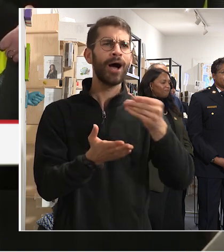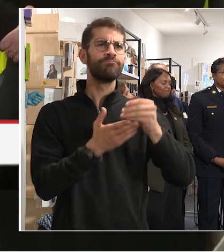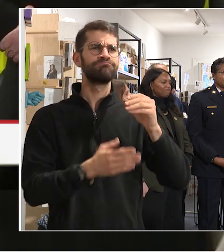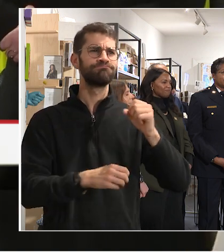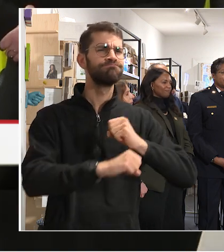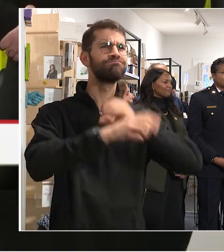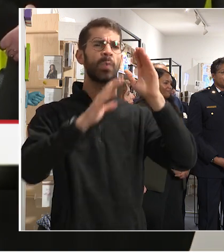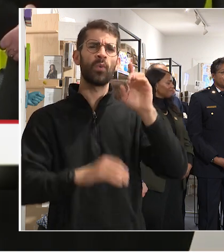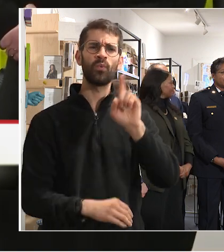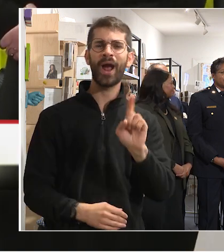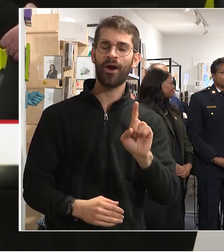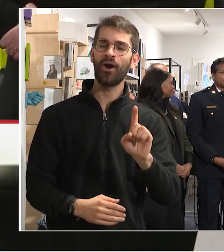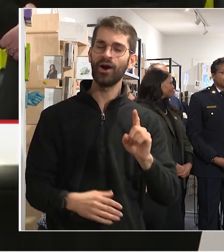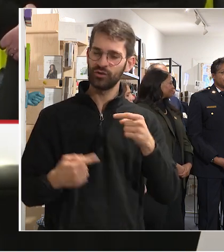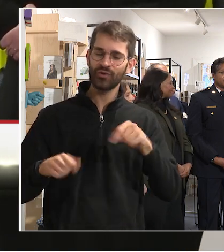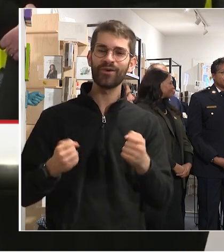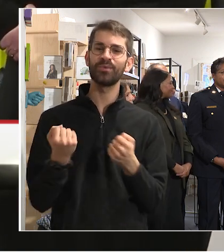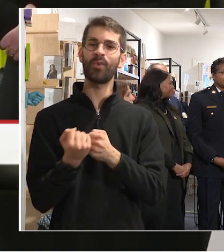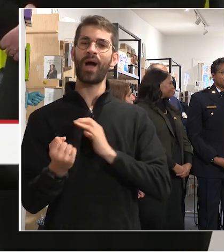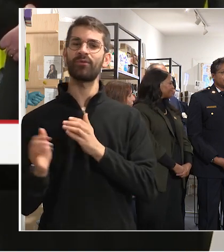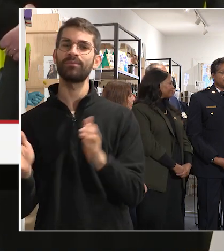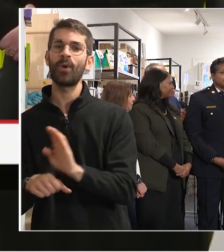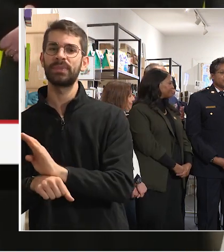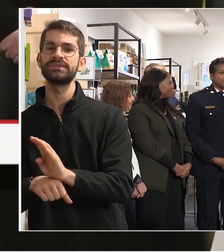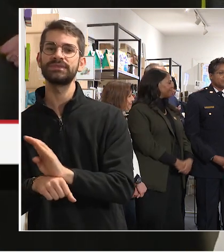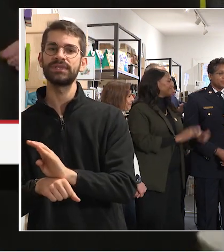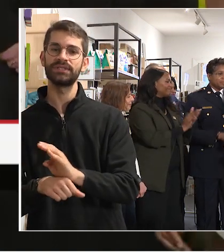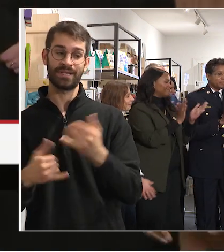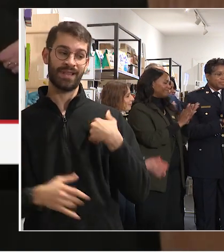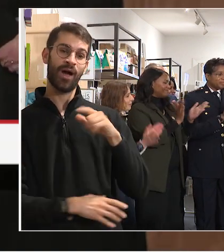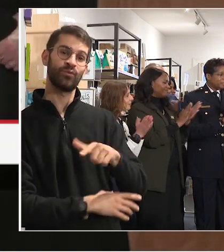DC businesses. So with that, Rosemary Suggs Evans.